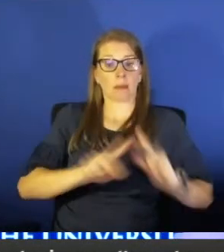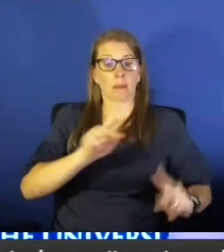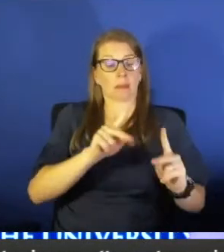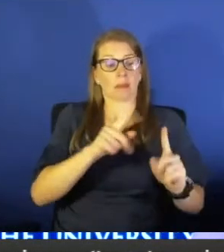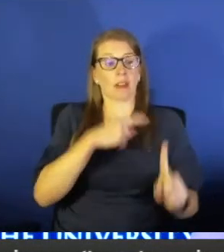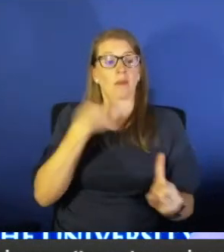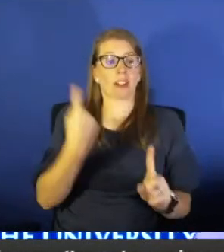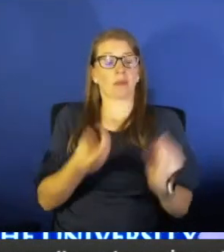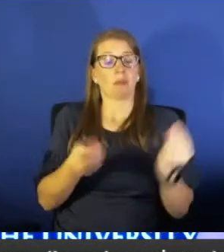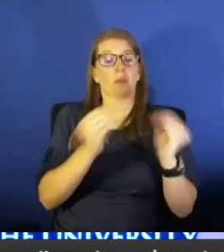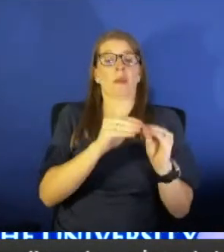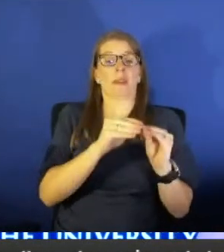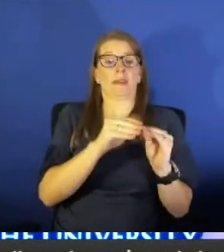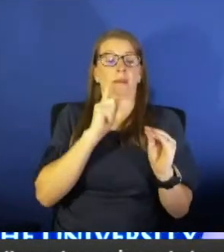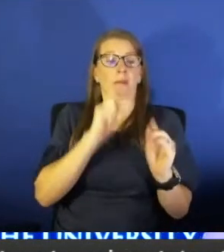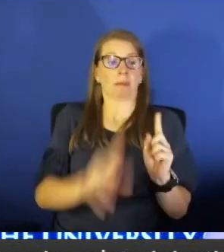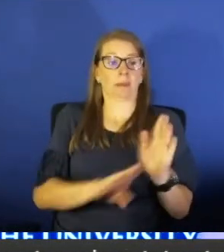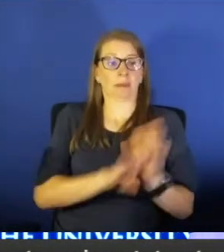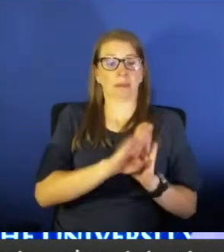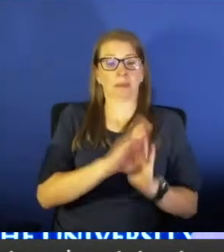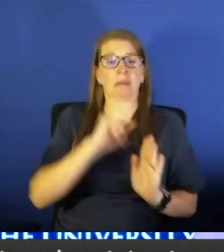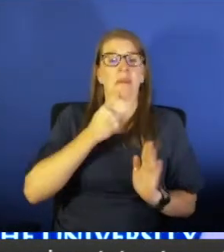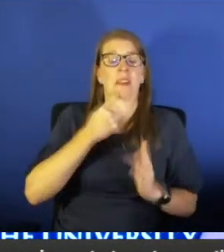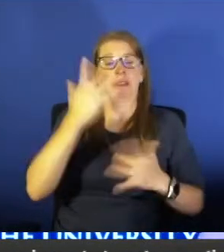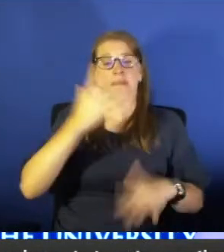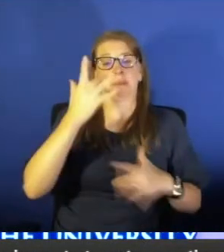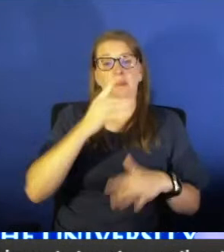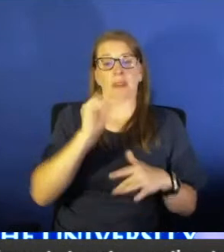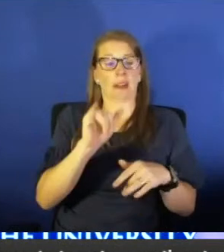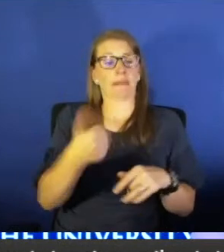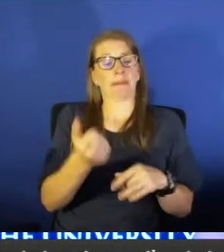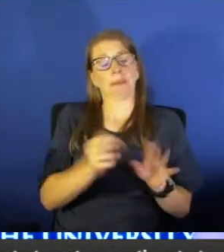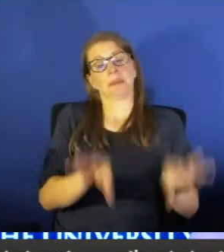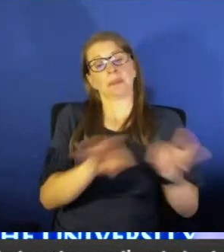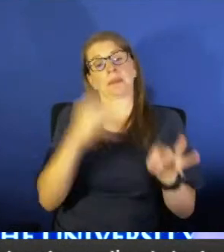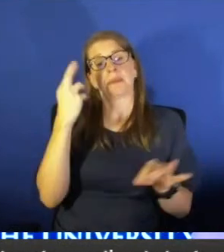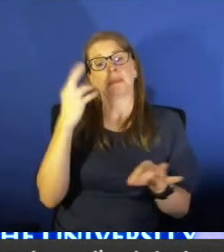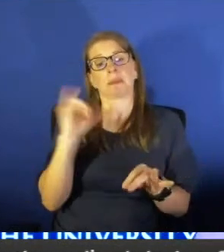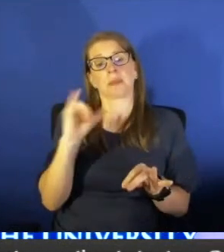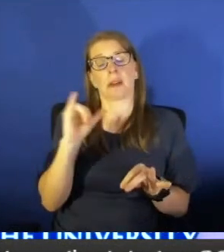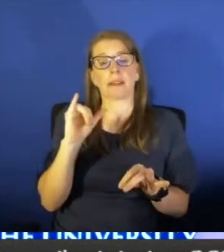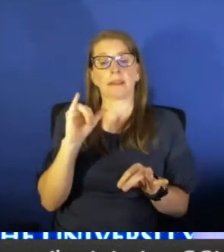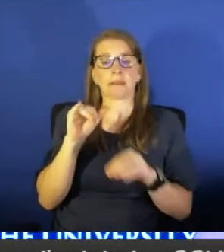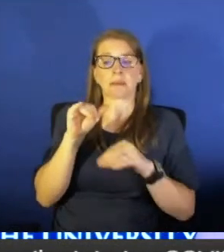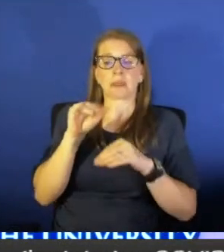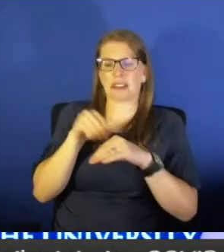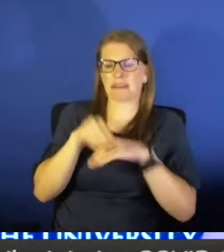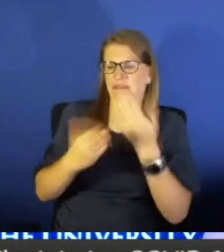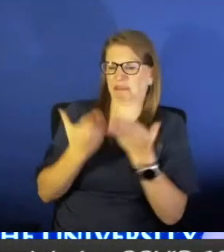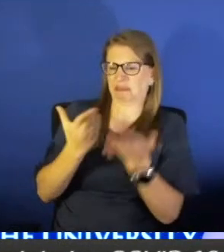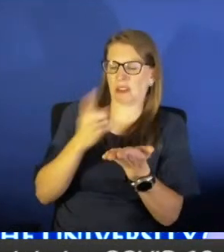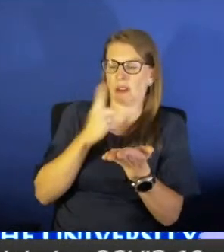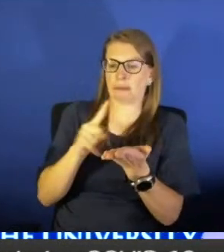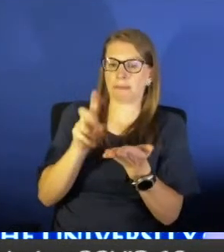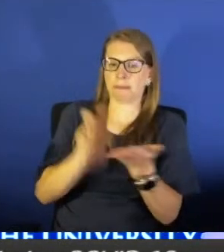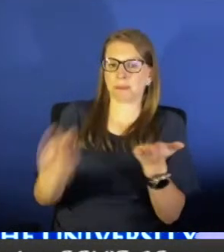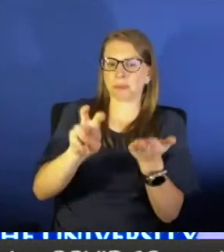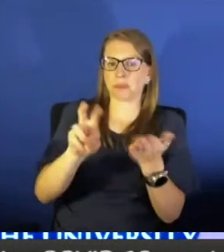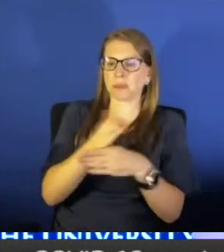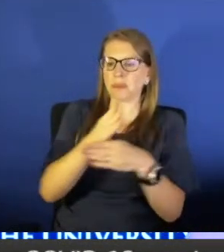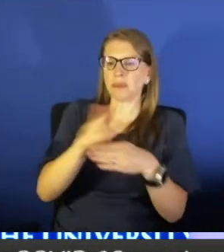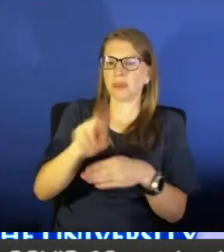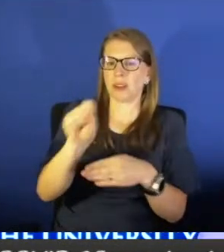disease, that's another important reason as well. So again, this was guidance for travel within the United States. It's an urge